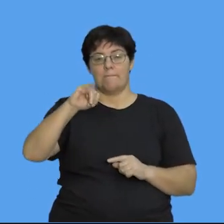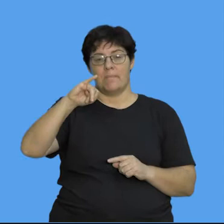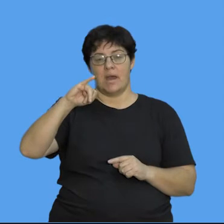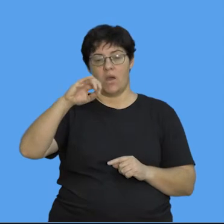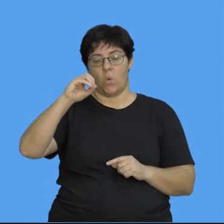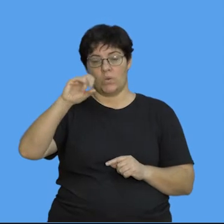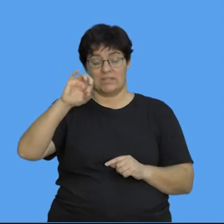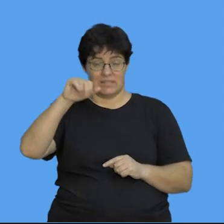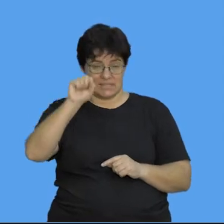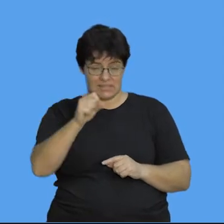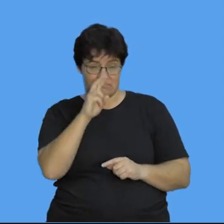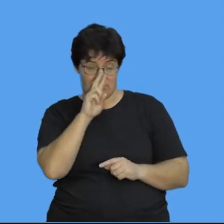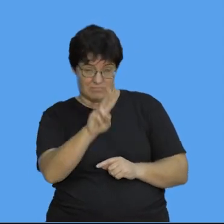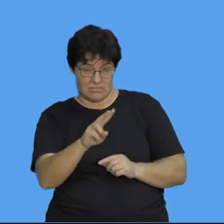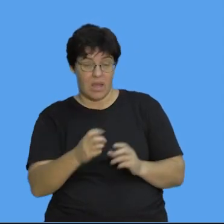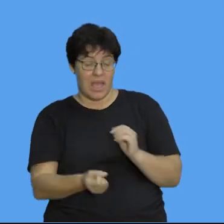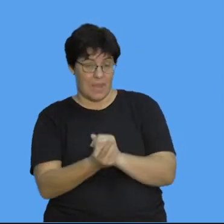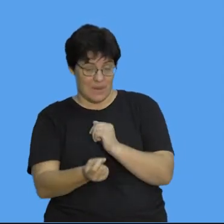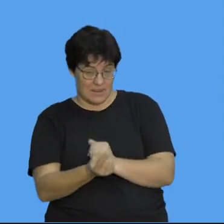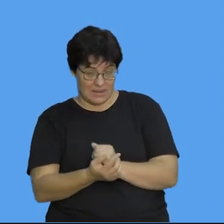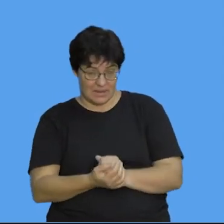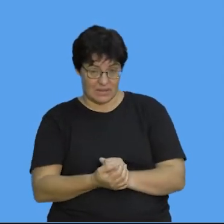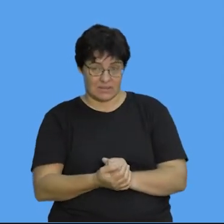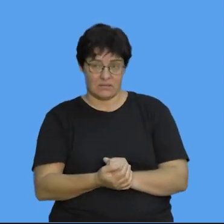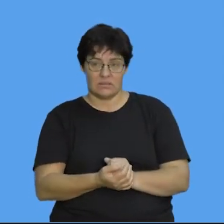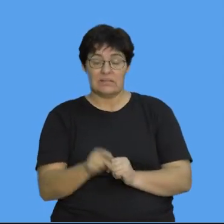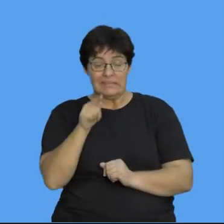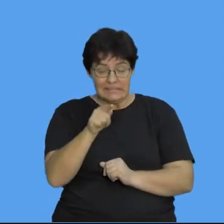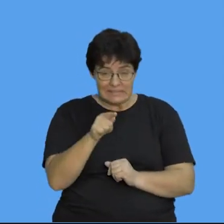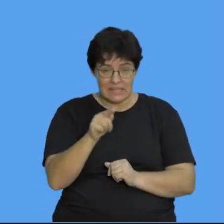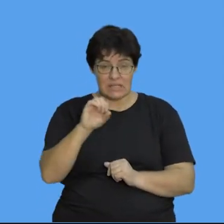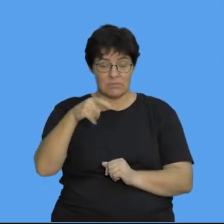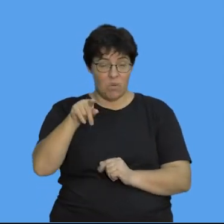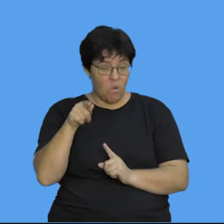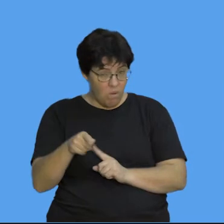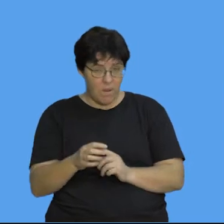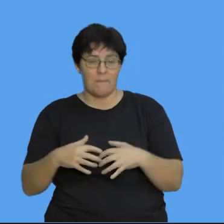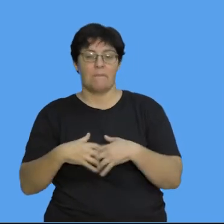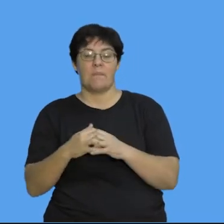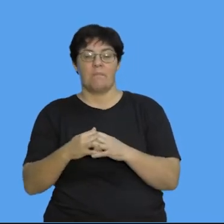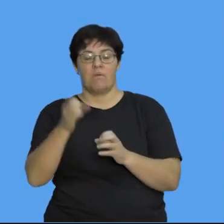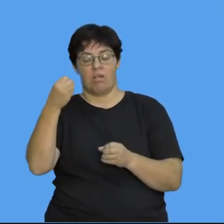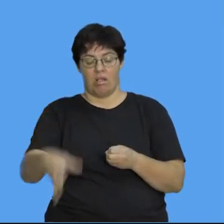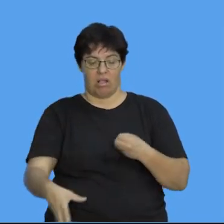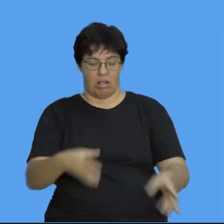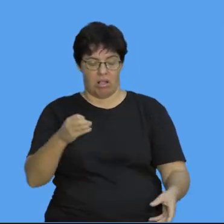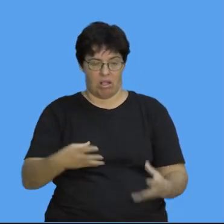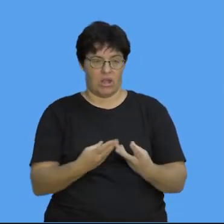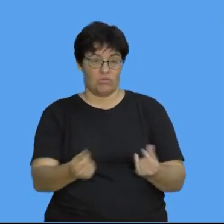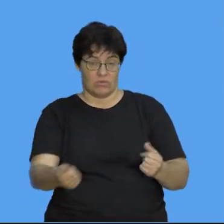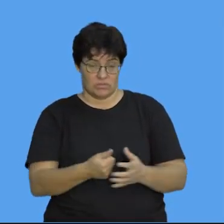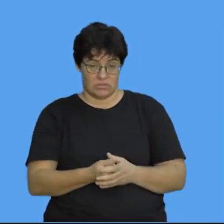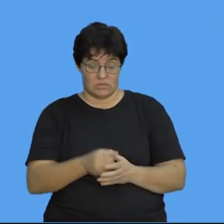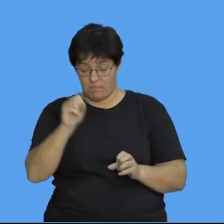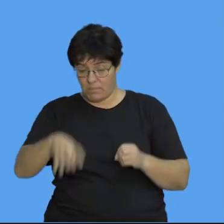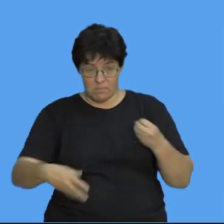called meiosis occurs, which you will look at a much later stage, and these spores then fall to the